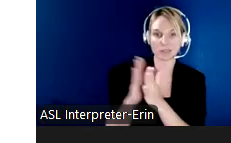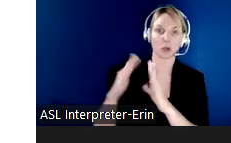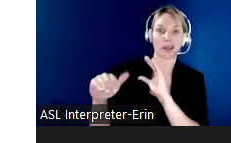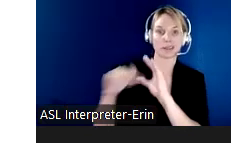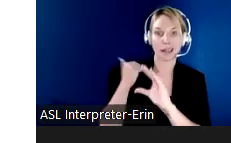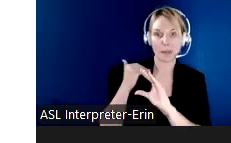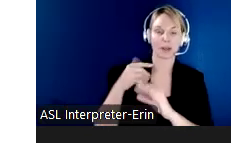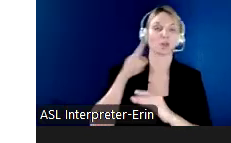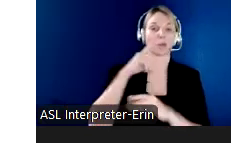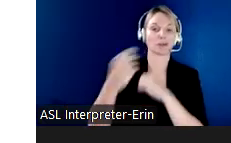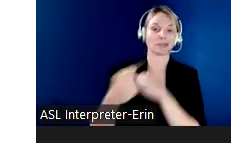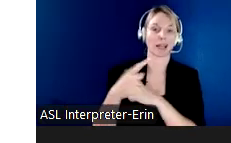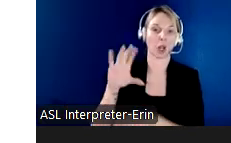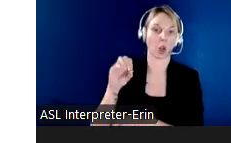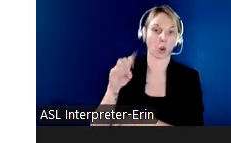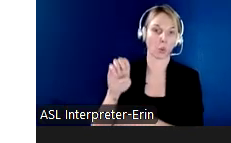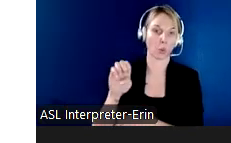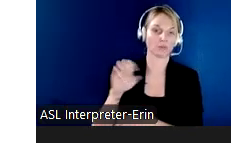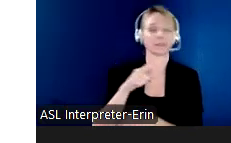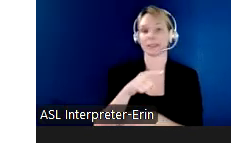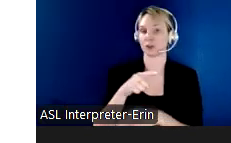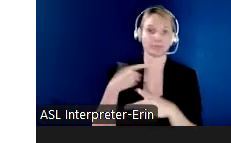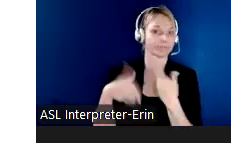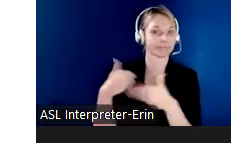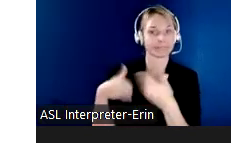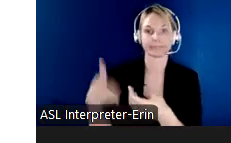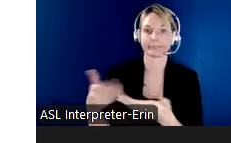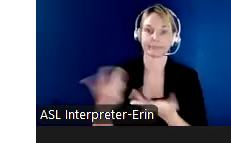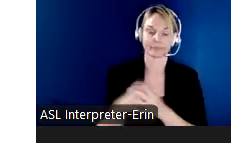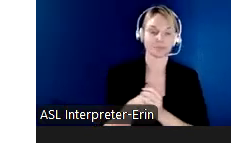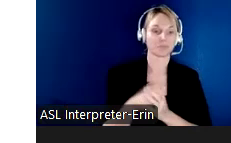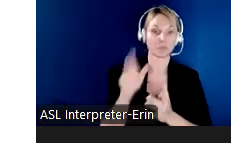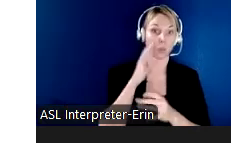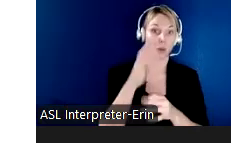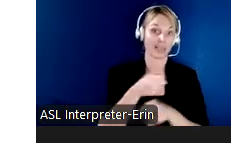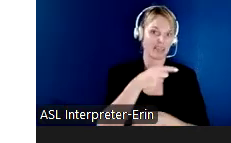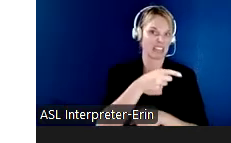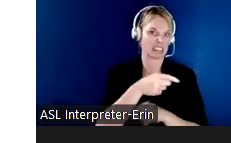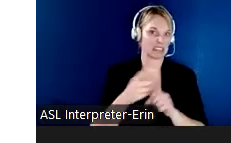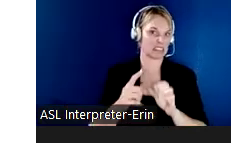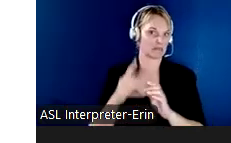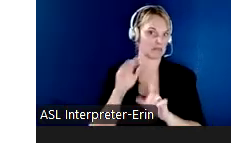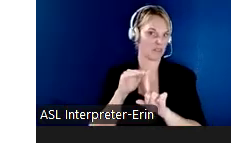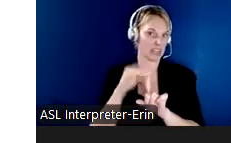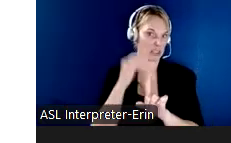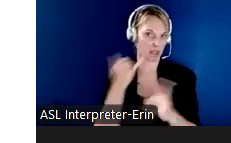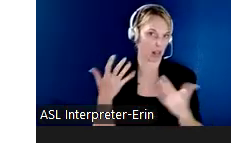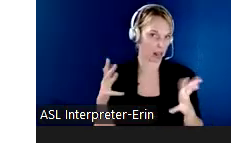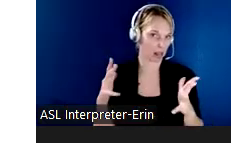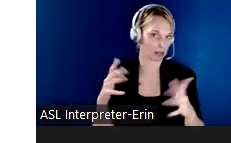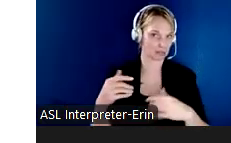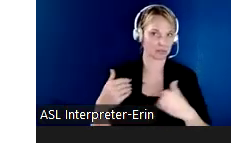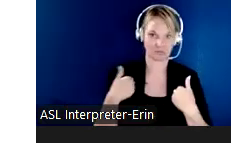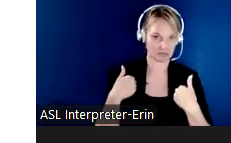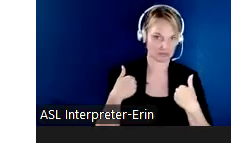you registered. So you are going to receive this notification. If you don't already have an Azure account, you're going to receive it on